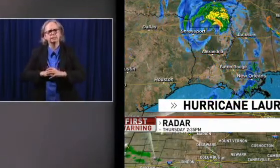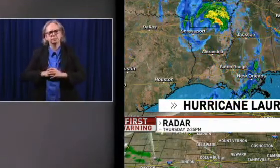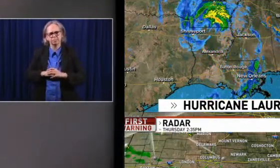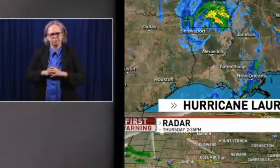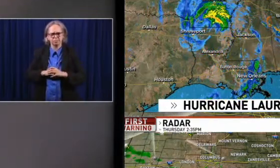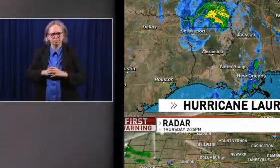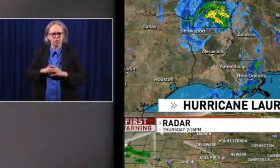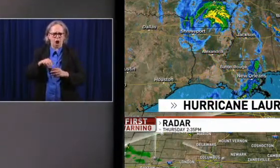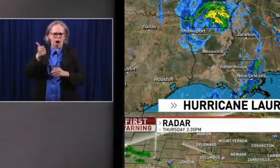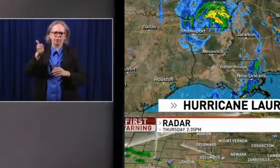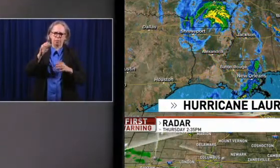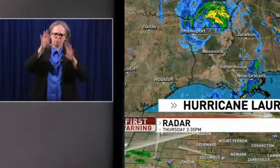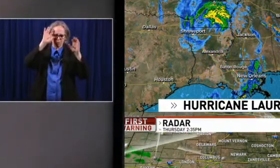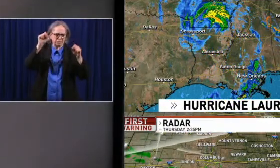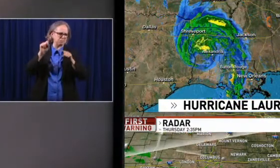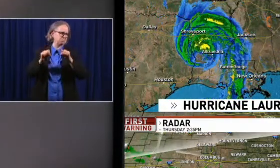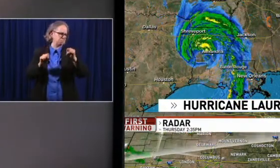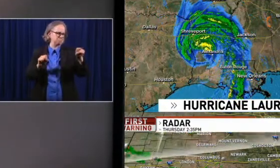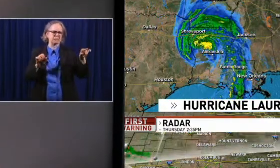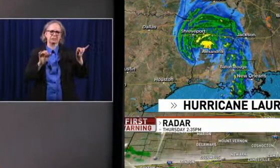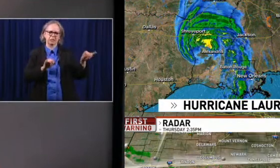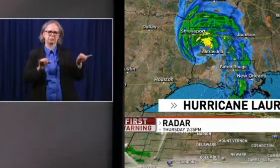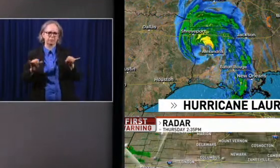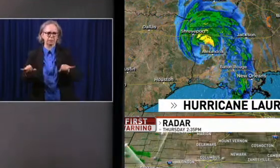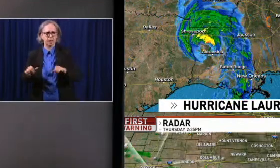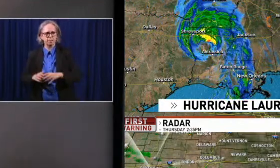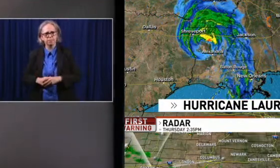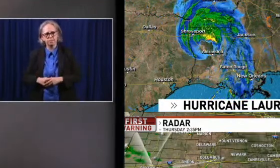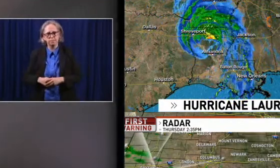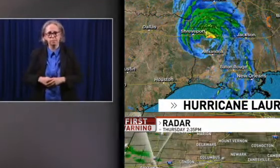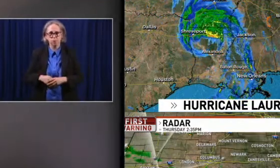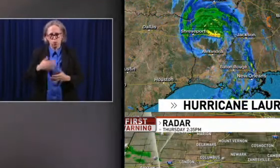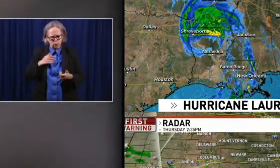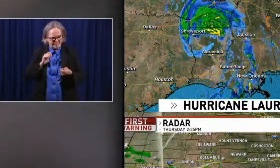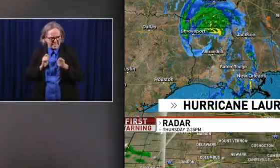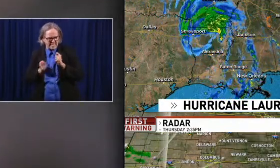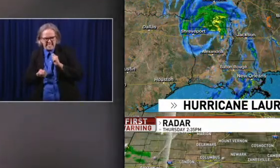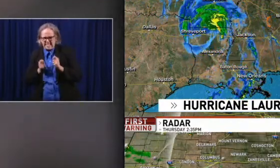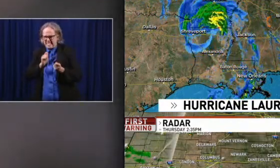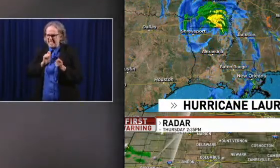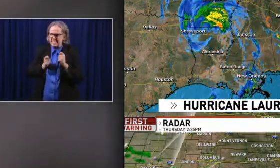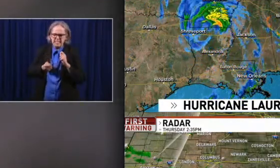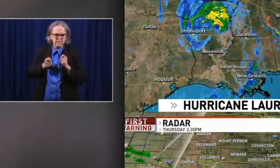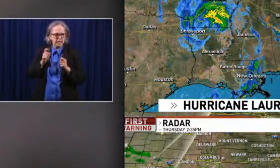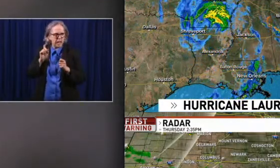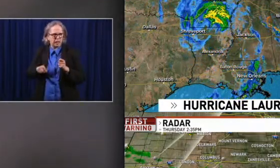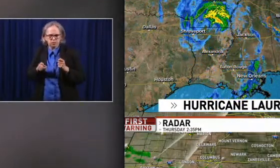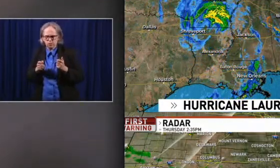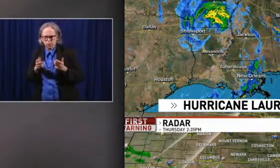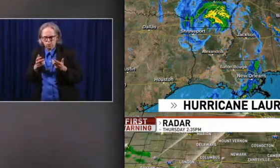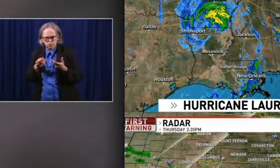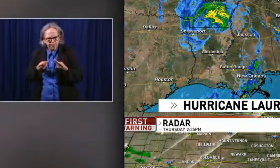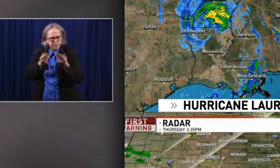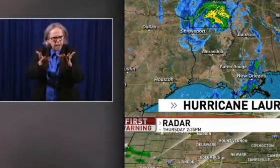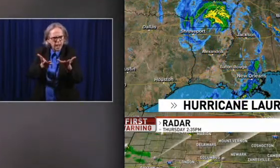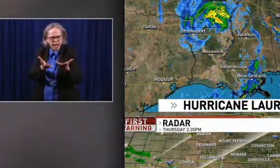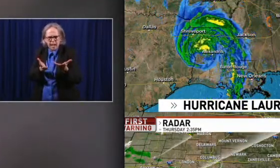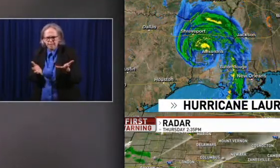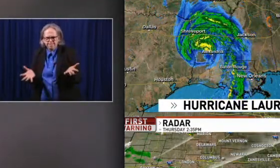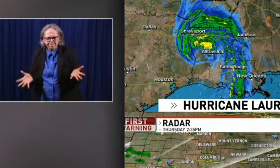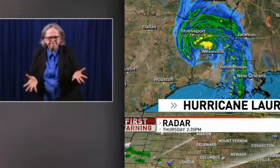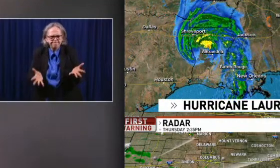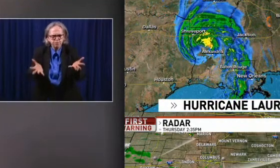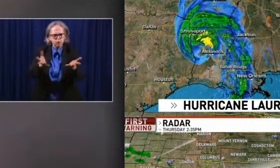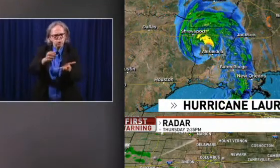We've adapted in allowing our students opportunities to build relationships with one another, with